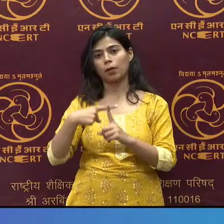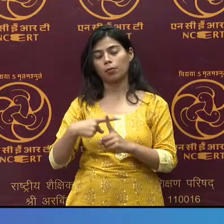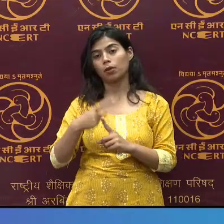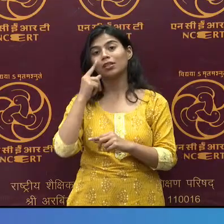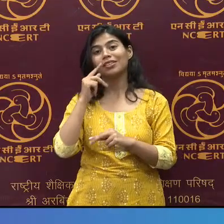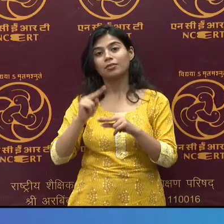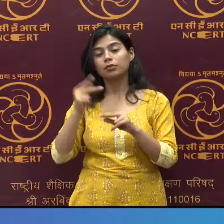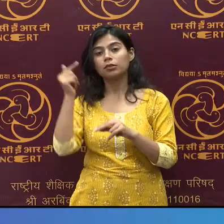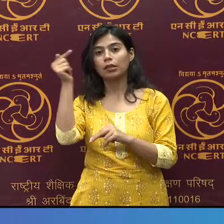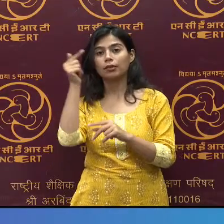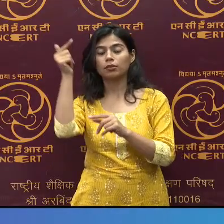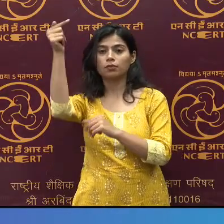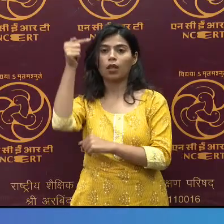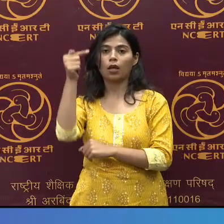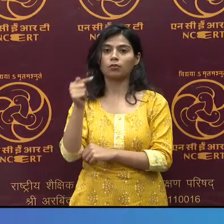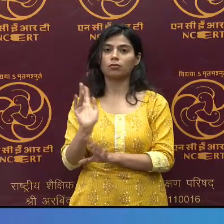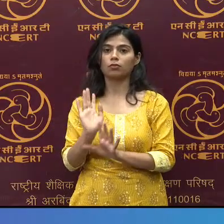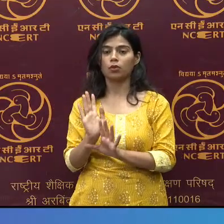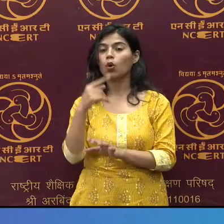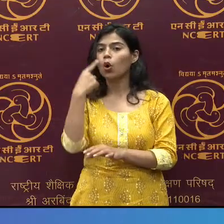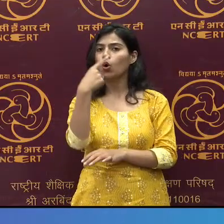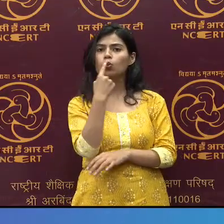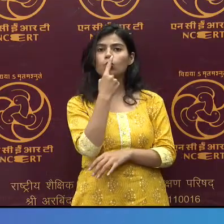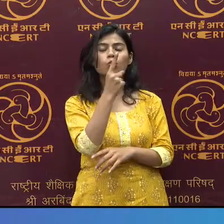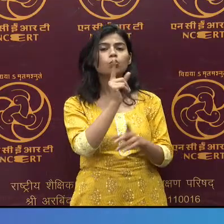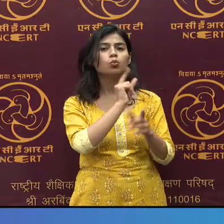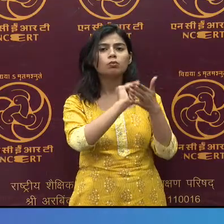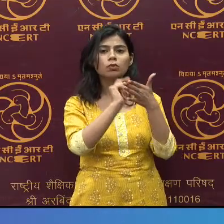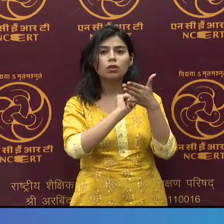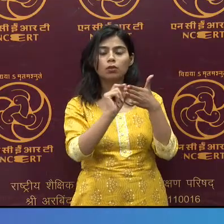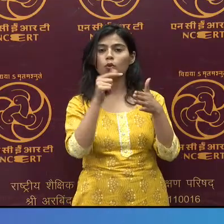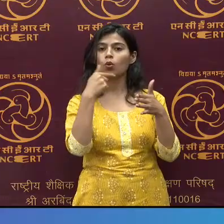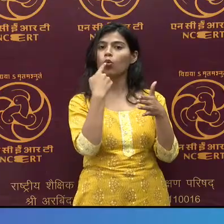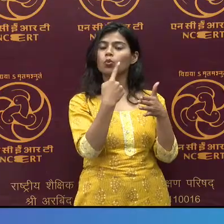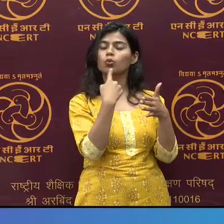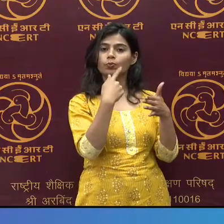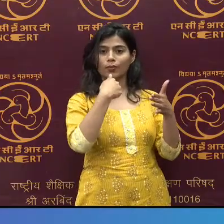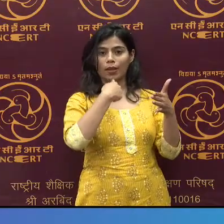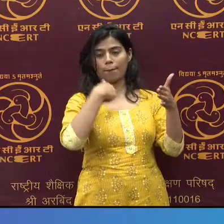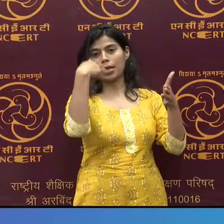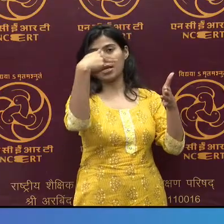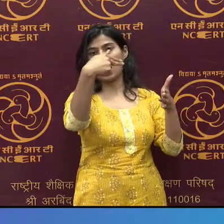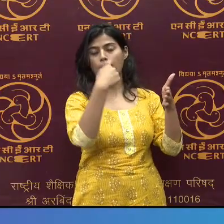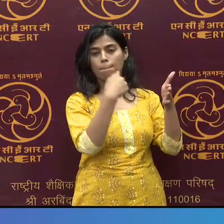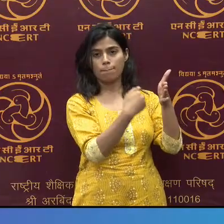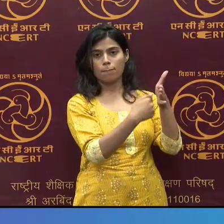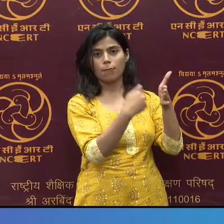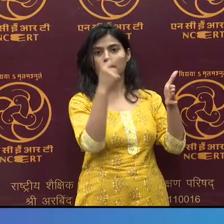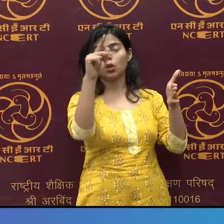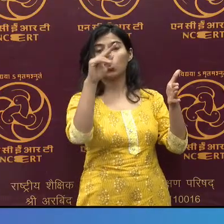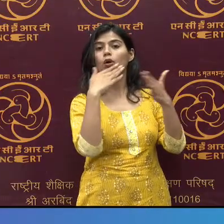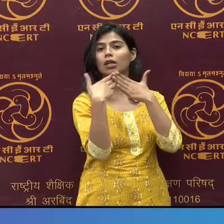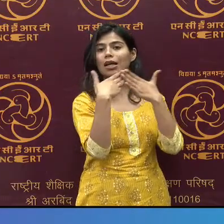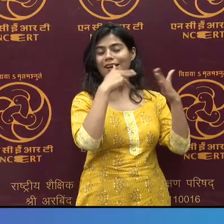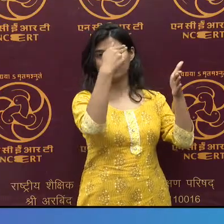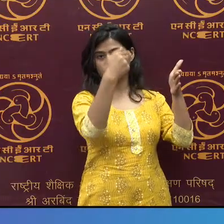Exploit Students. Who is writing it? I am Meeta, class 12th student.